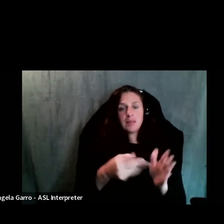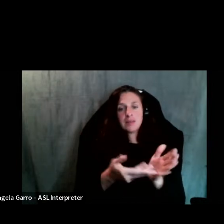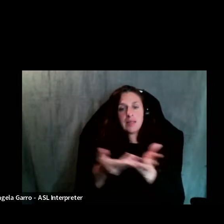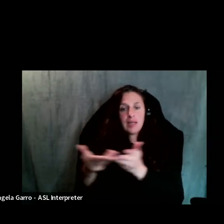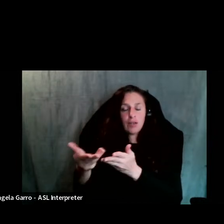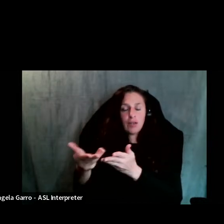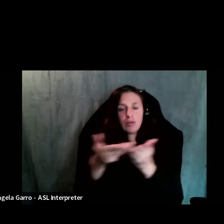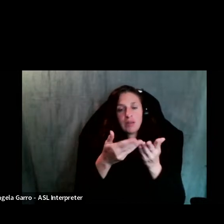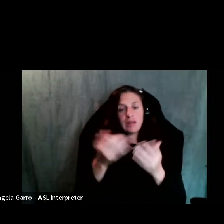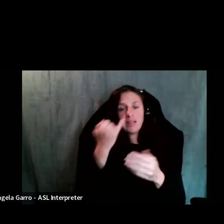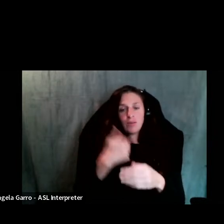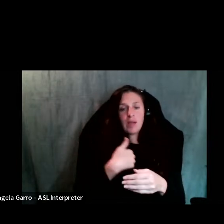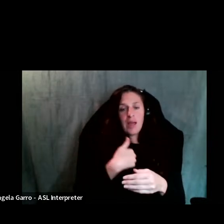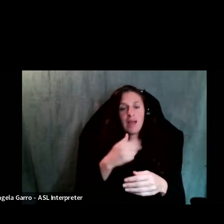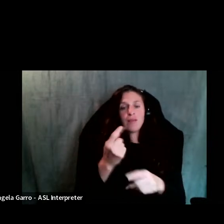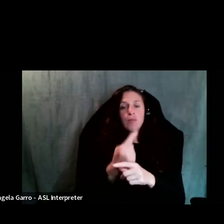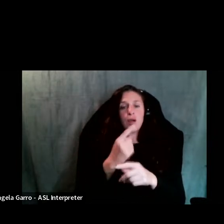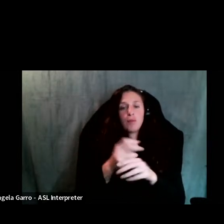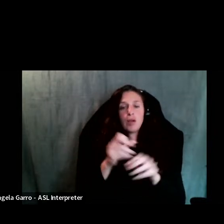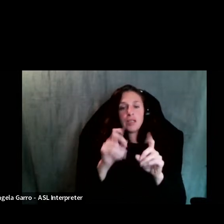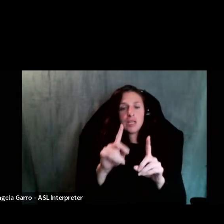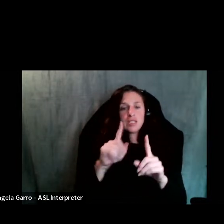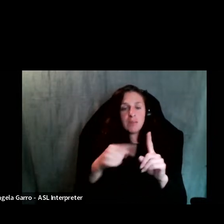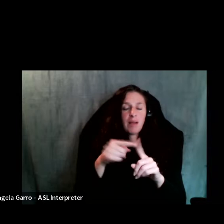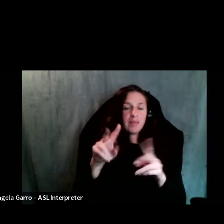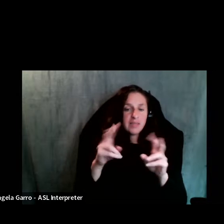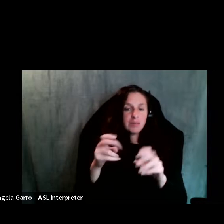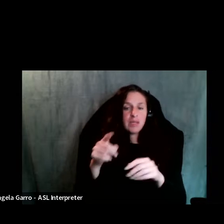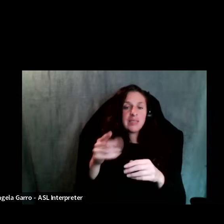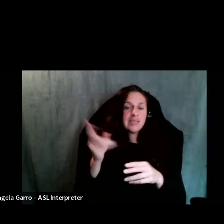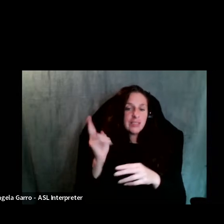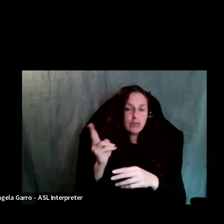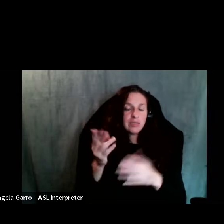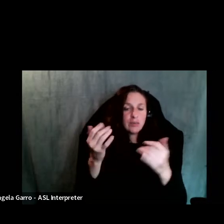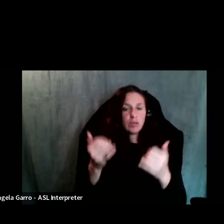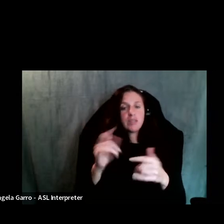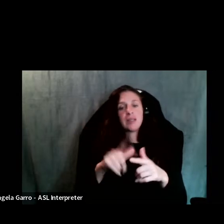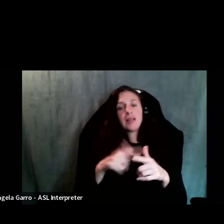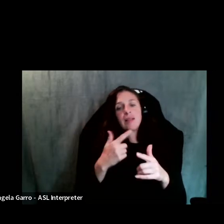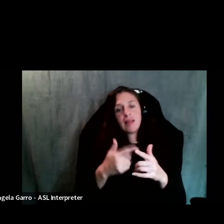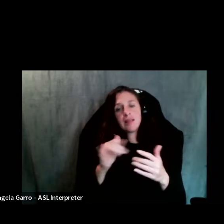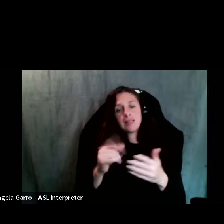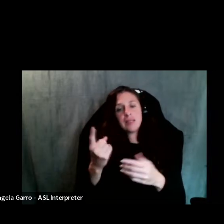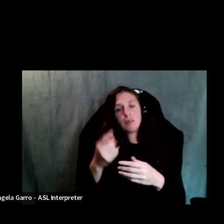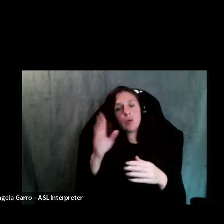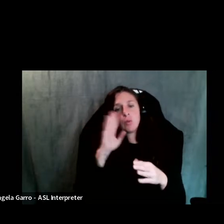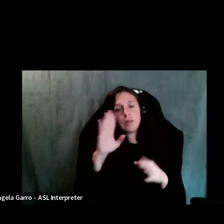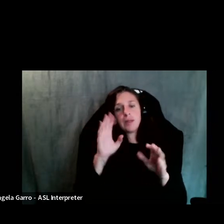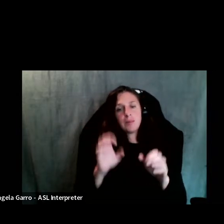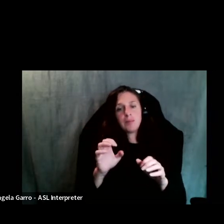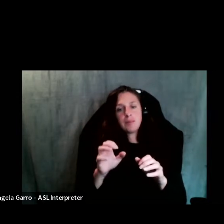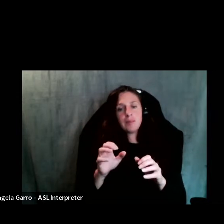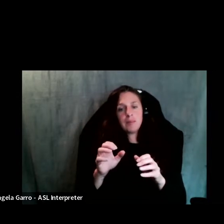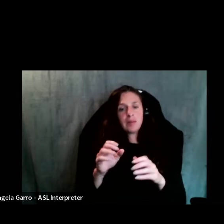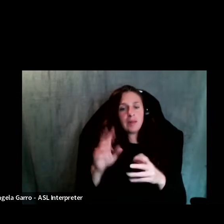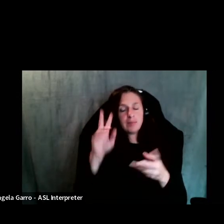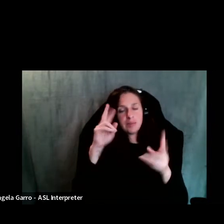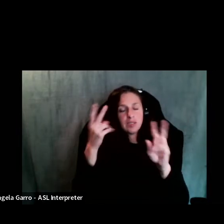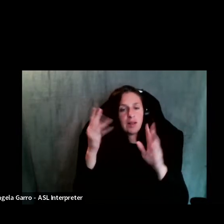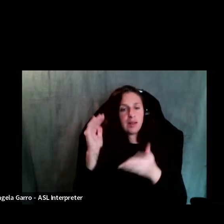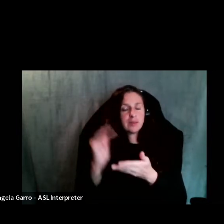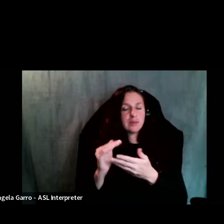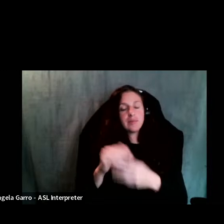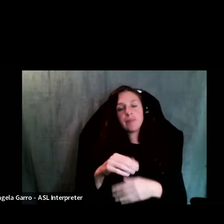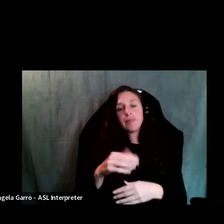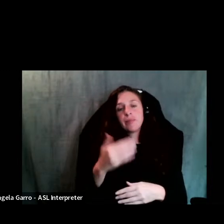we had proper education about the subject and its history and its present, then that is something that maybe would be less of a misconception. Thank